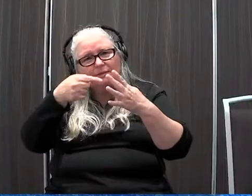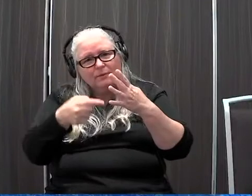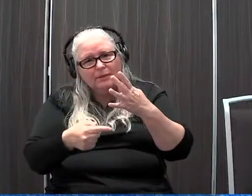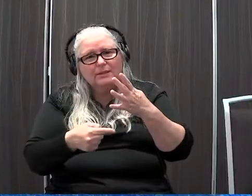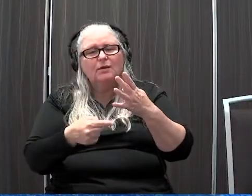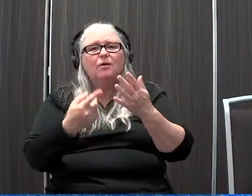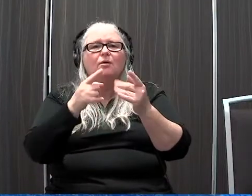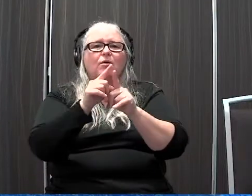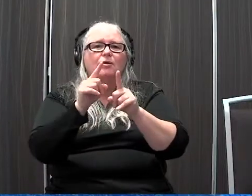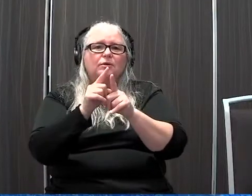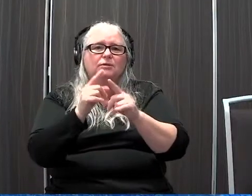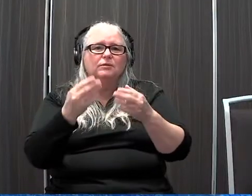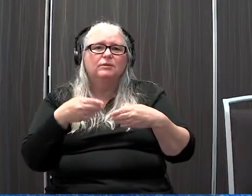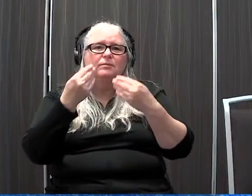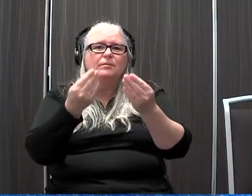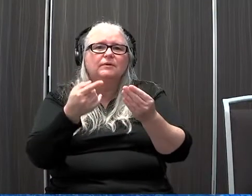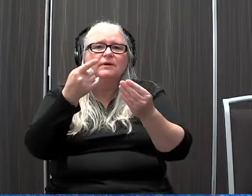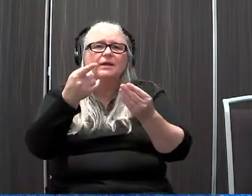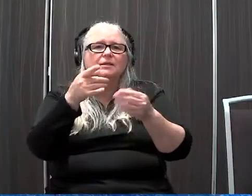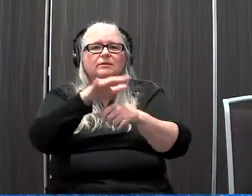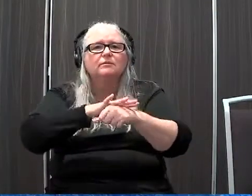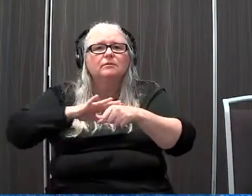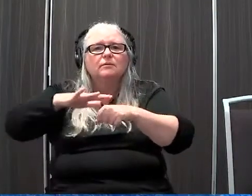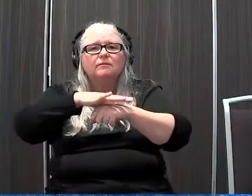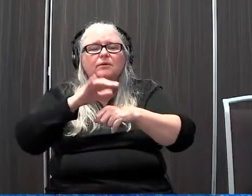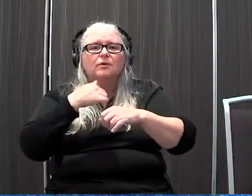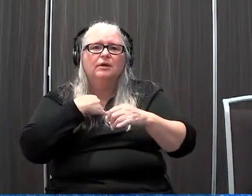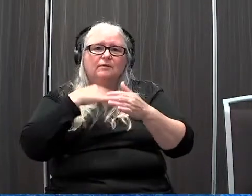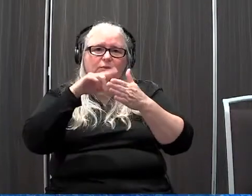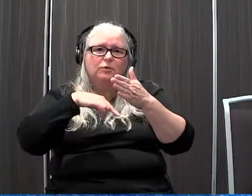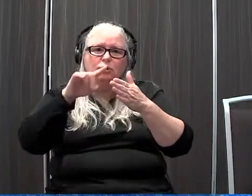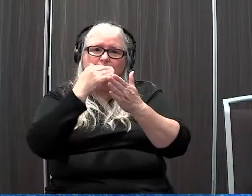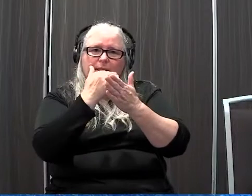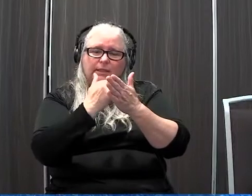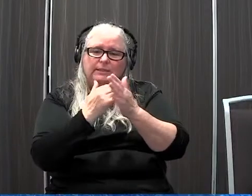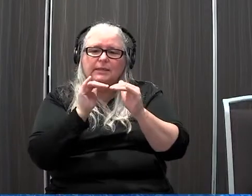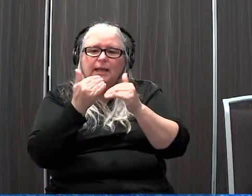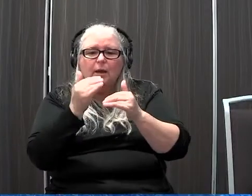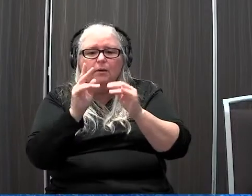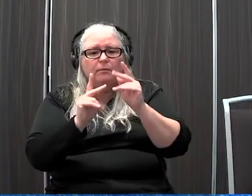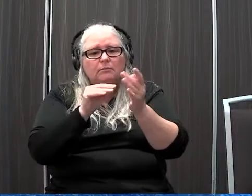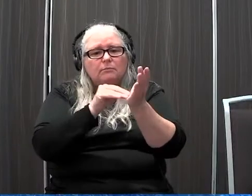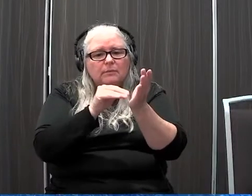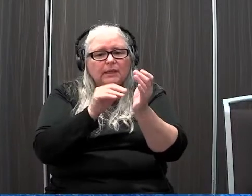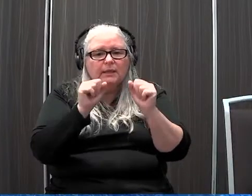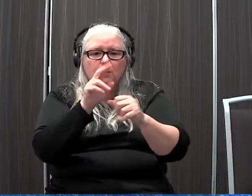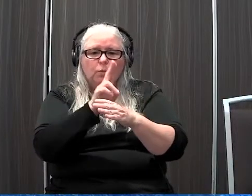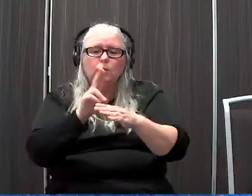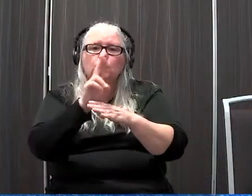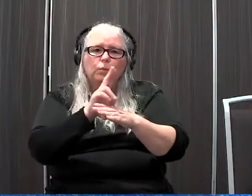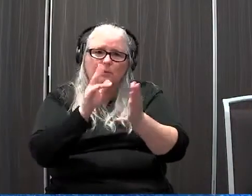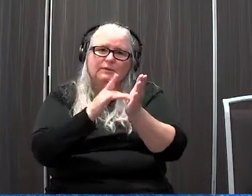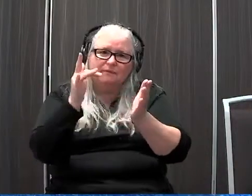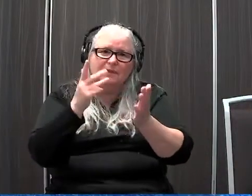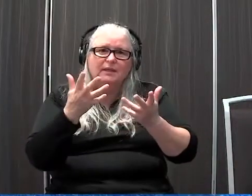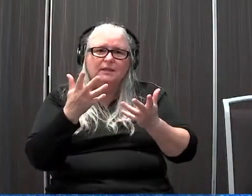It also provides an overview of the checklist and how professionals can use it. And it also provides an overview of what I